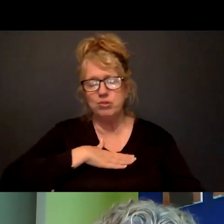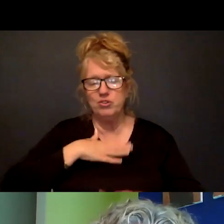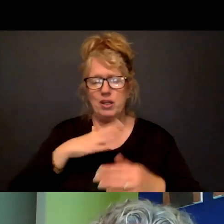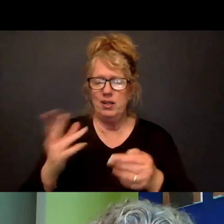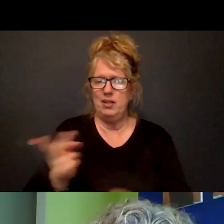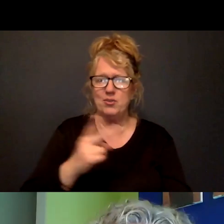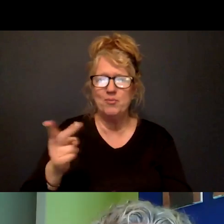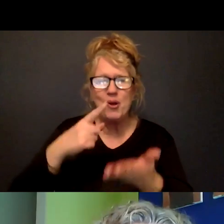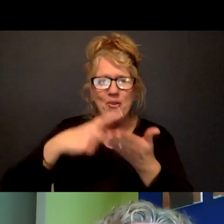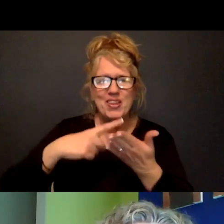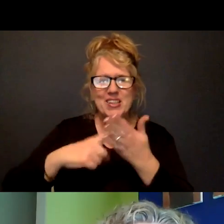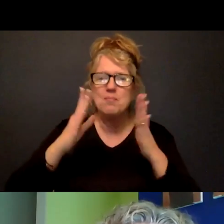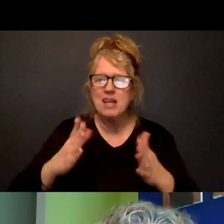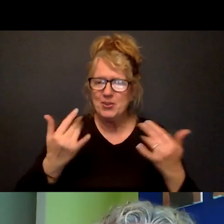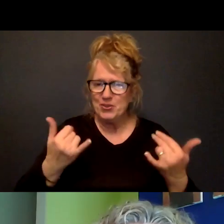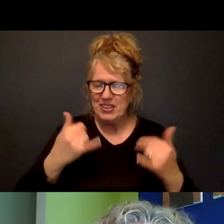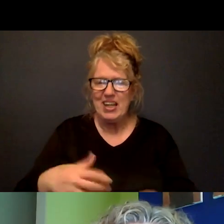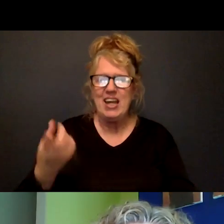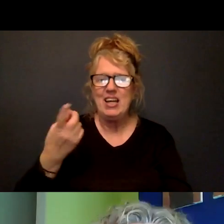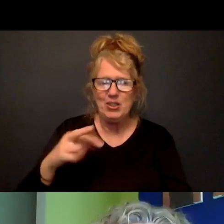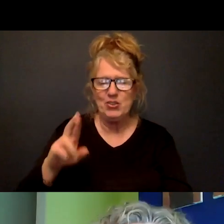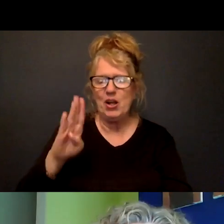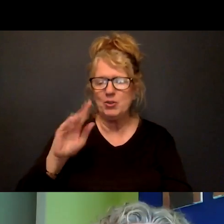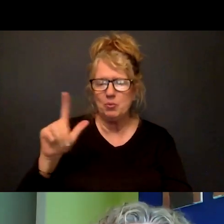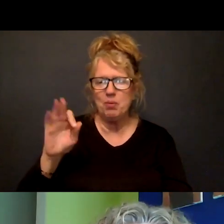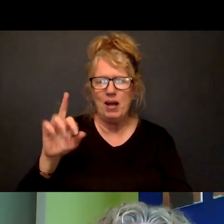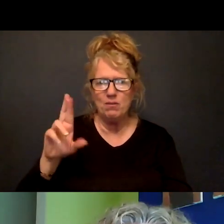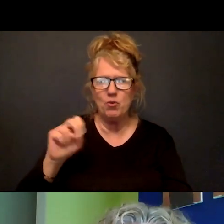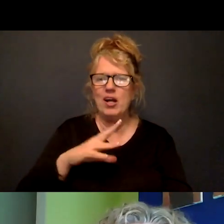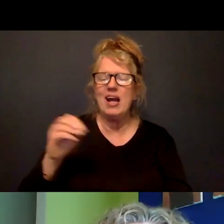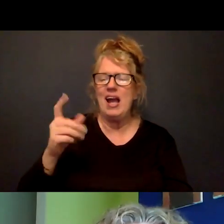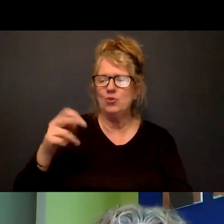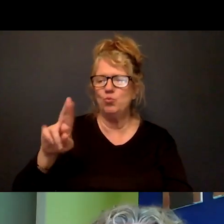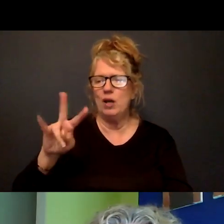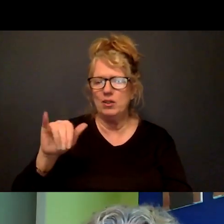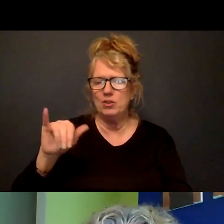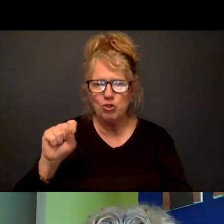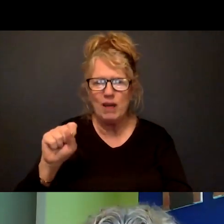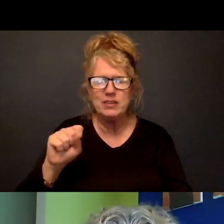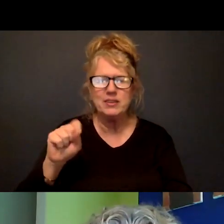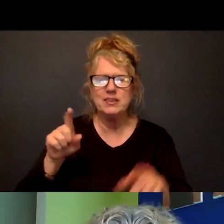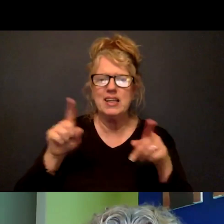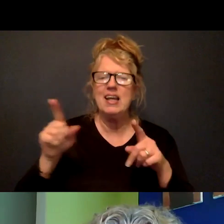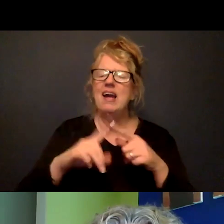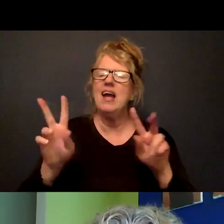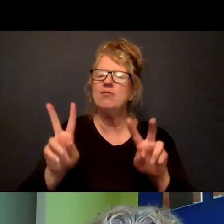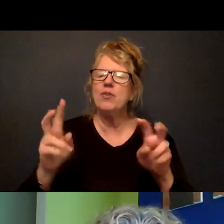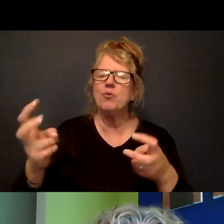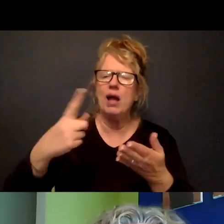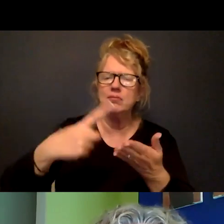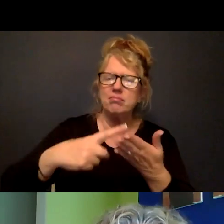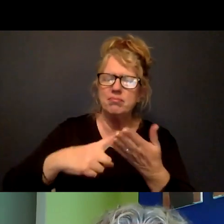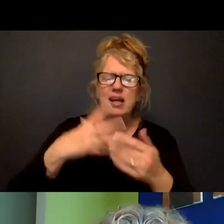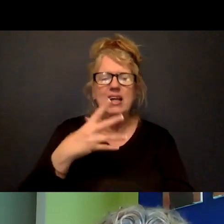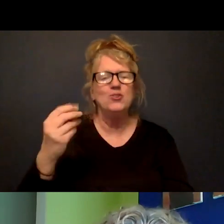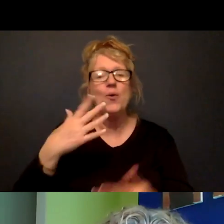debaters today, Dr. Balfour, as well as Travis, and the roundtable. So thank you so much